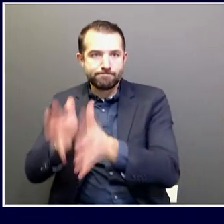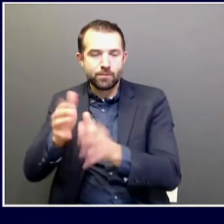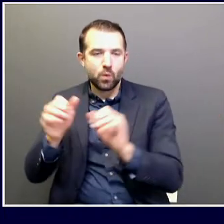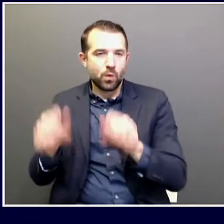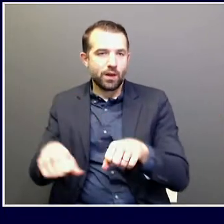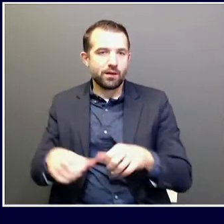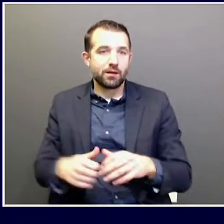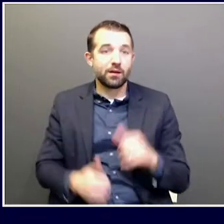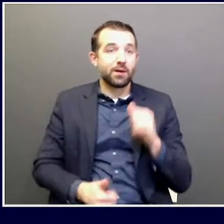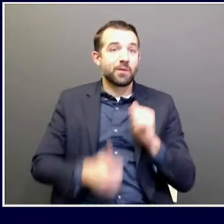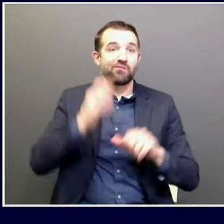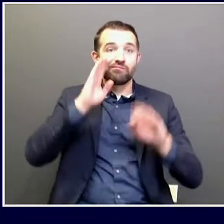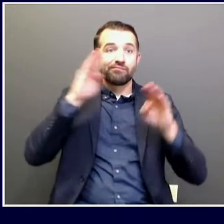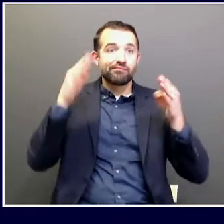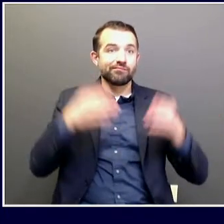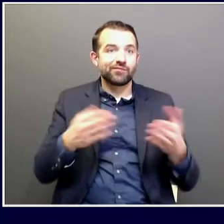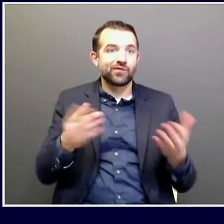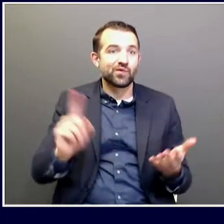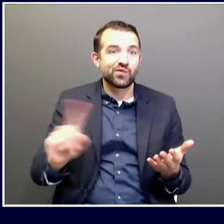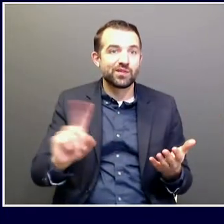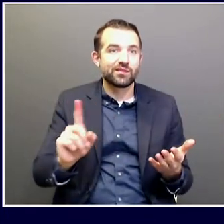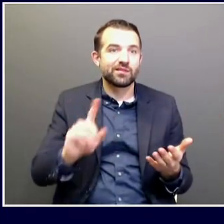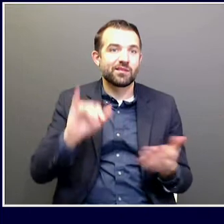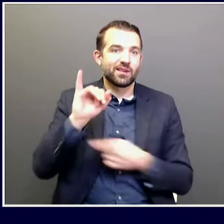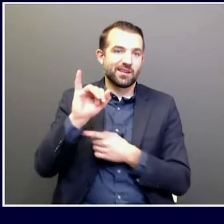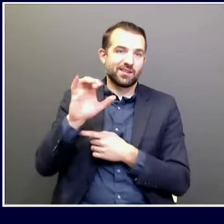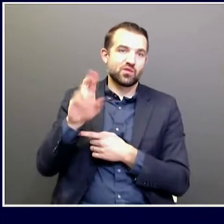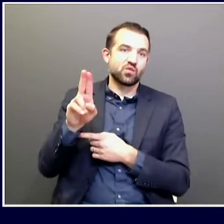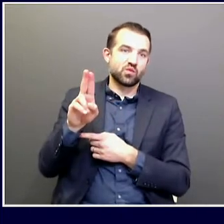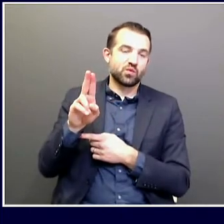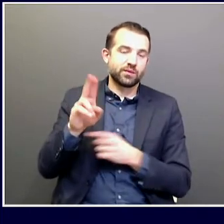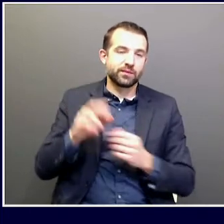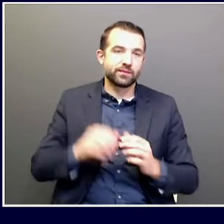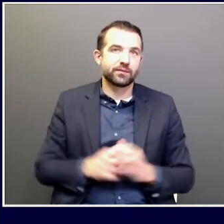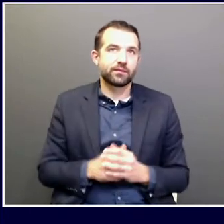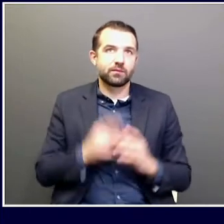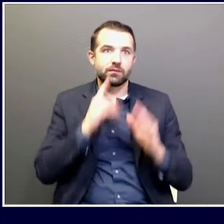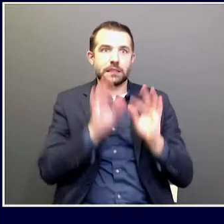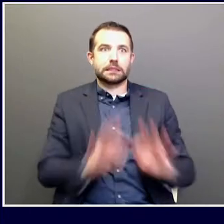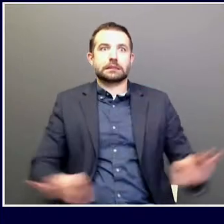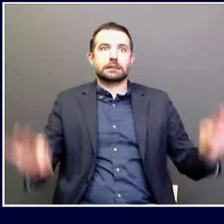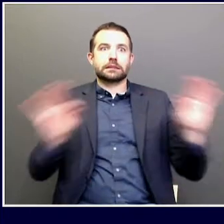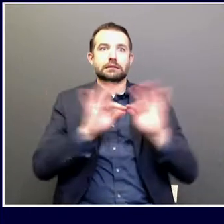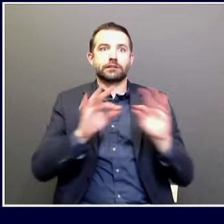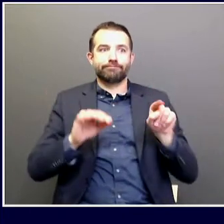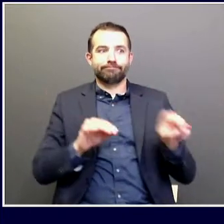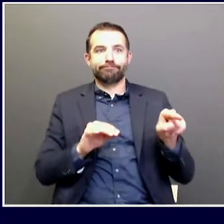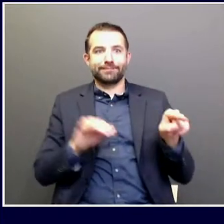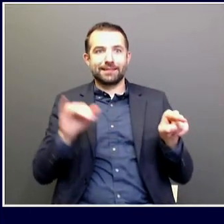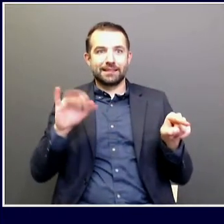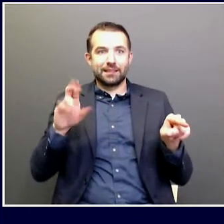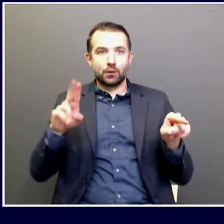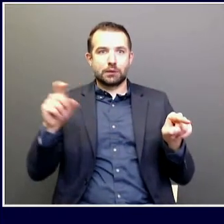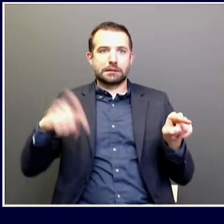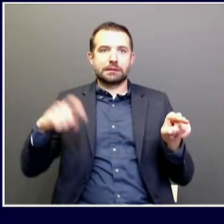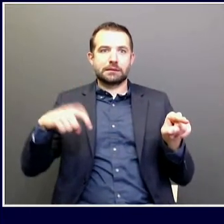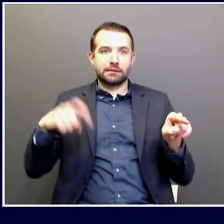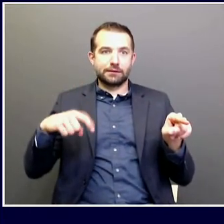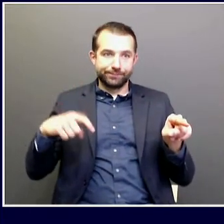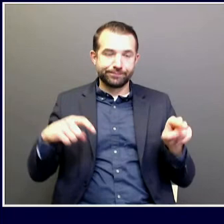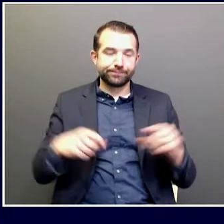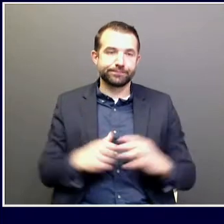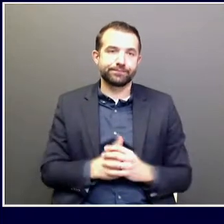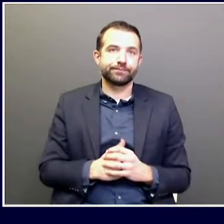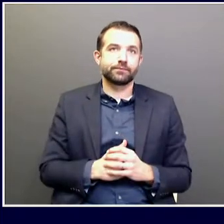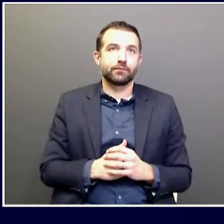hospitals, but at least the conversations that we've had with them have shown that this will help. Will it be a silver bullet? No, there's